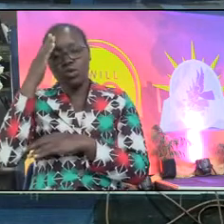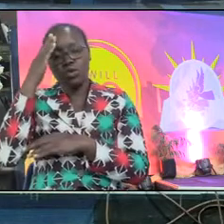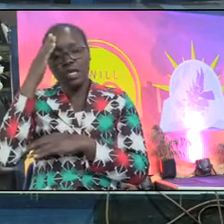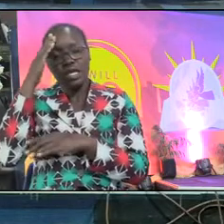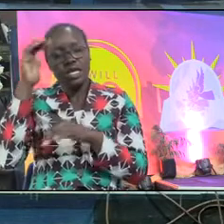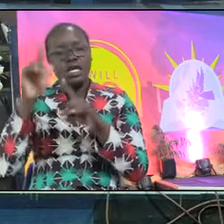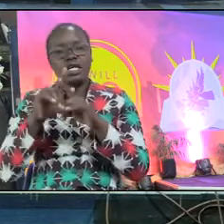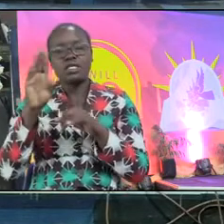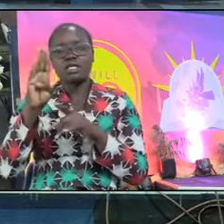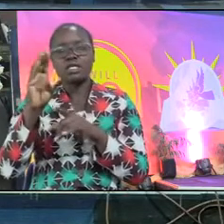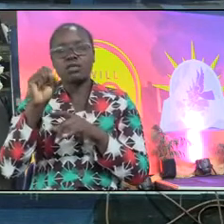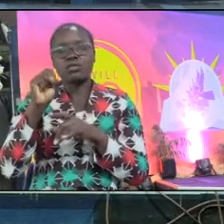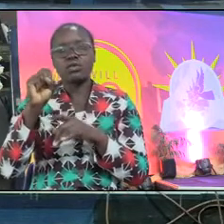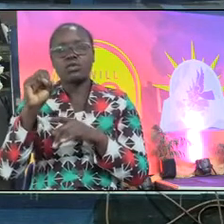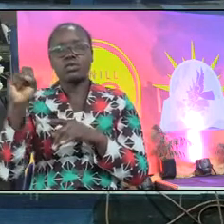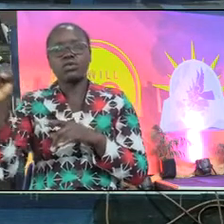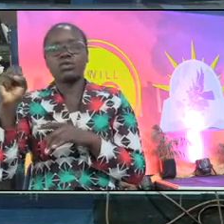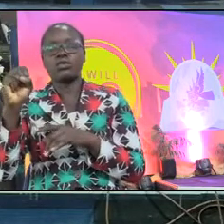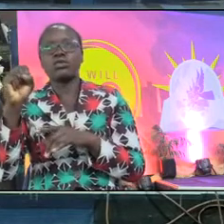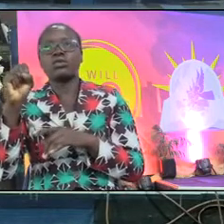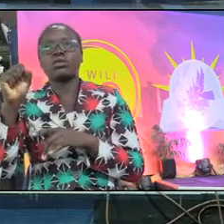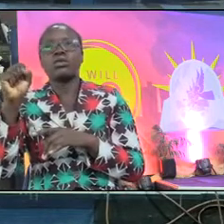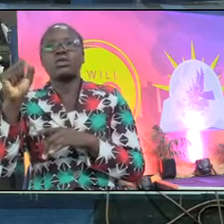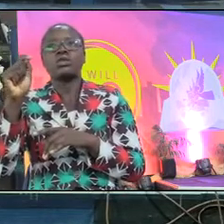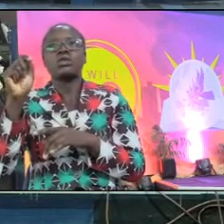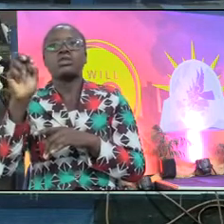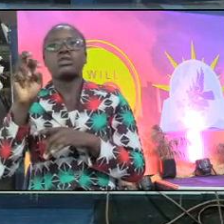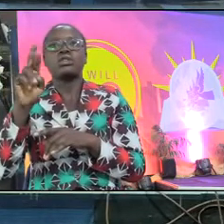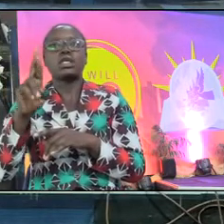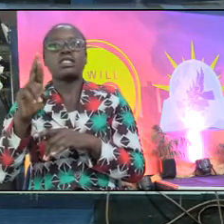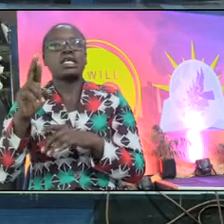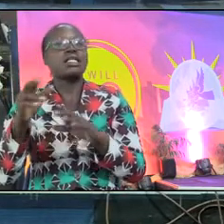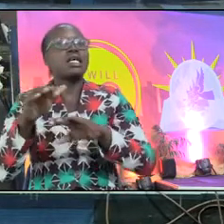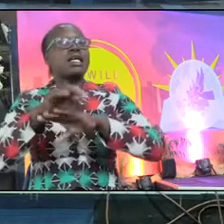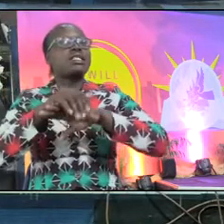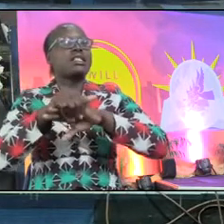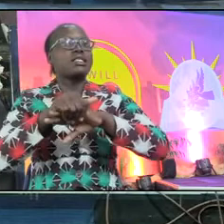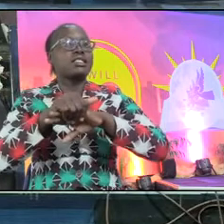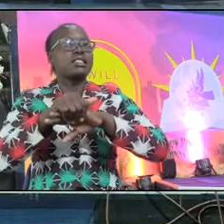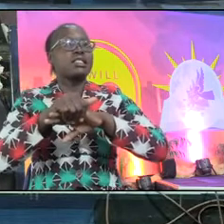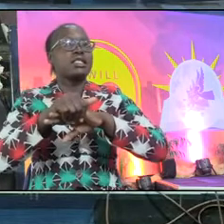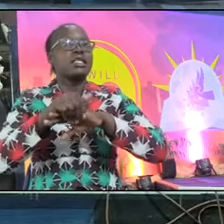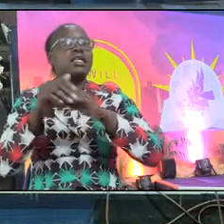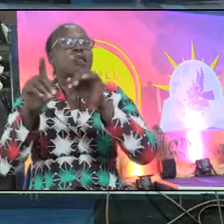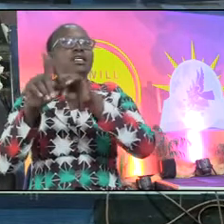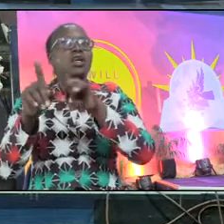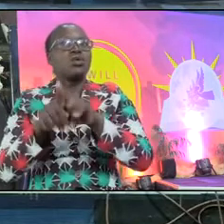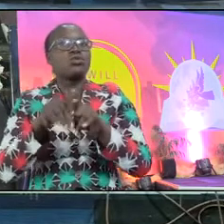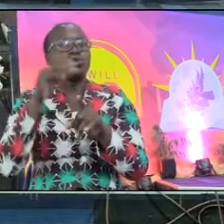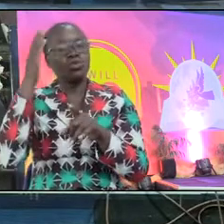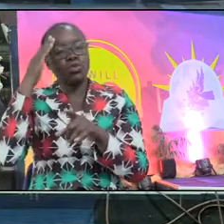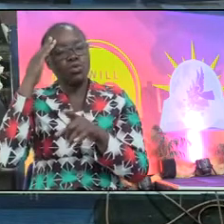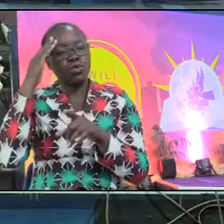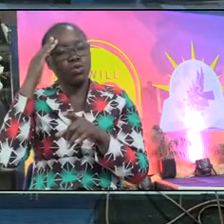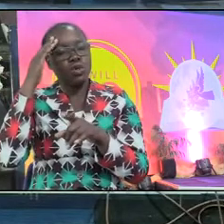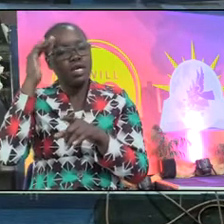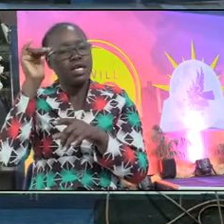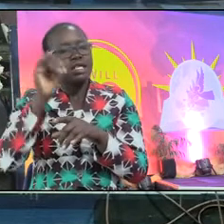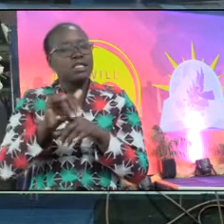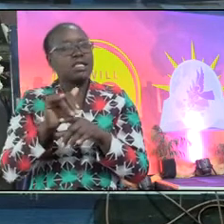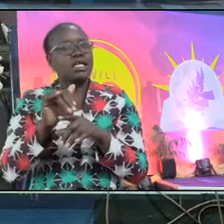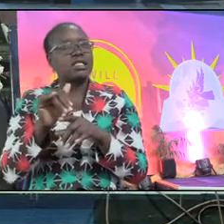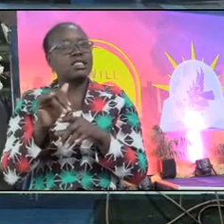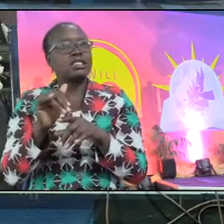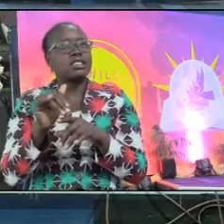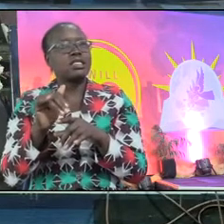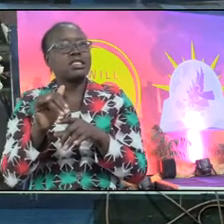as boosters attached to the shuttles. And I also learned that if you